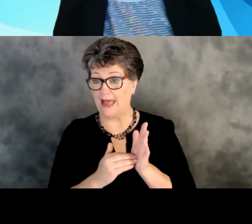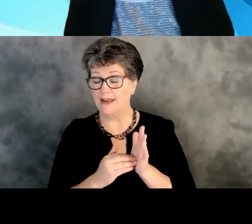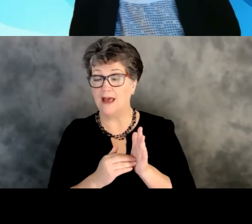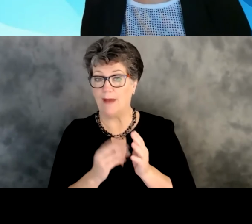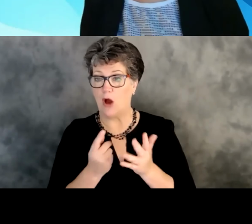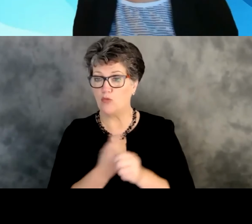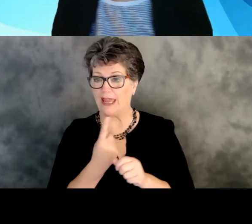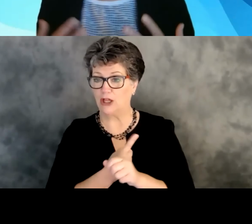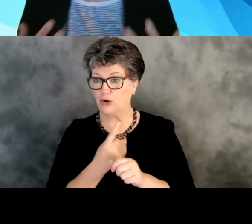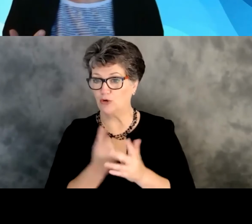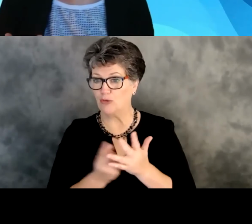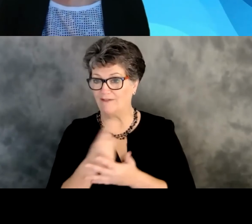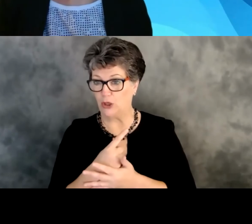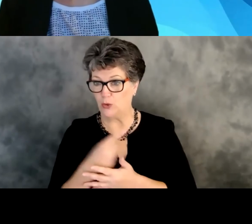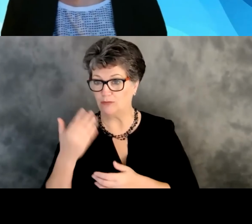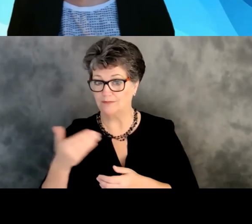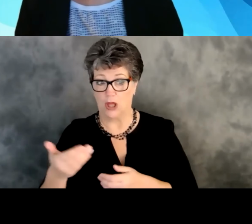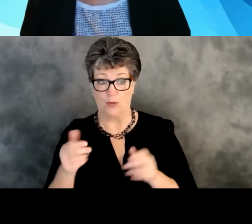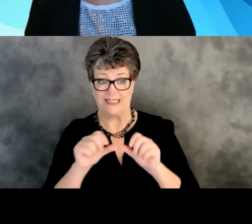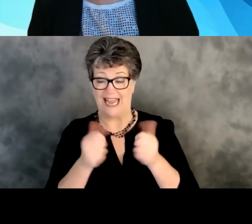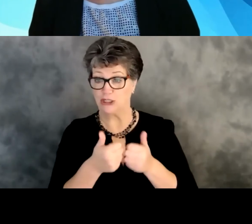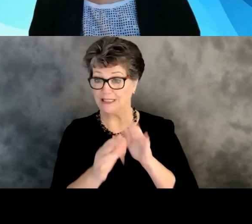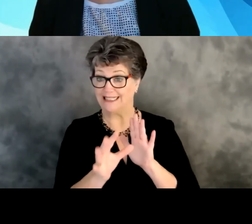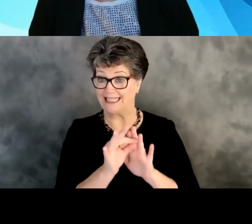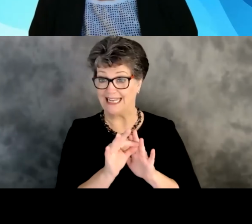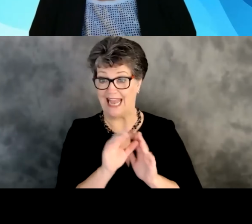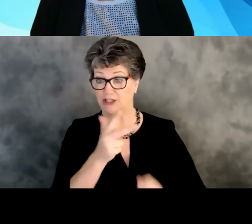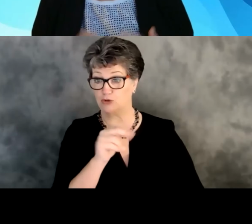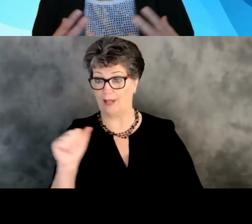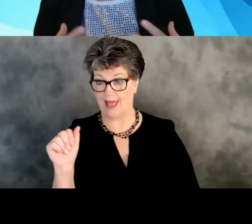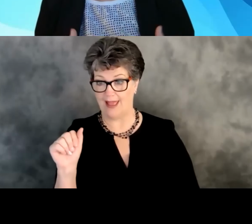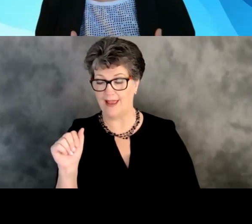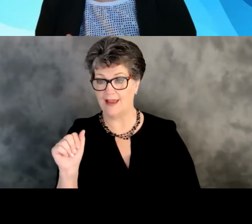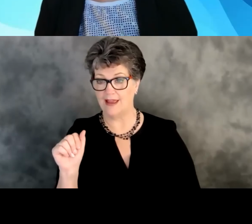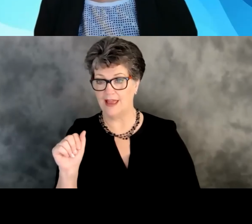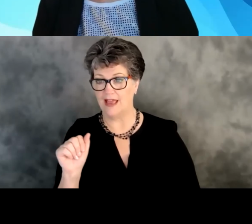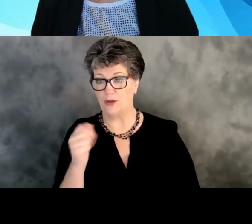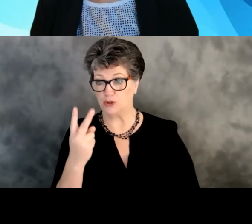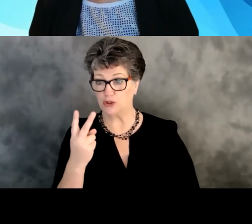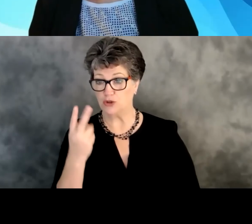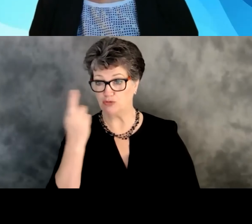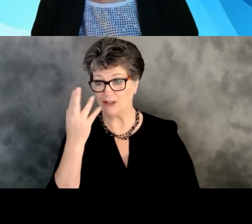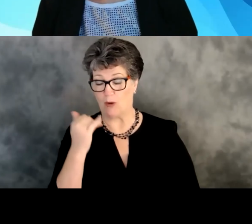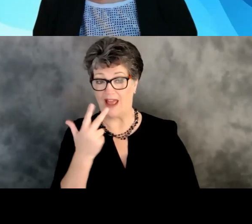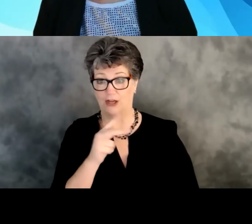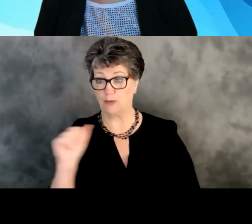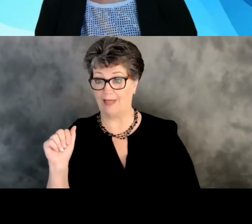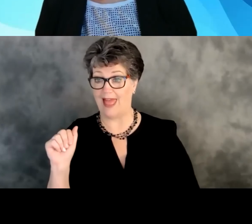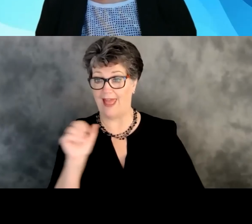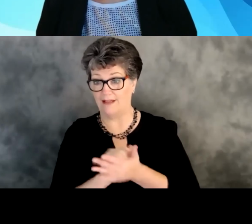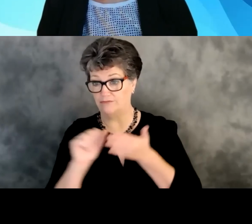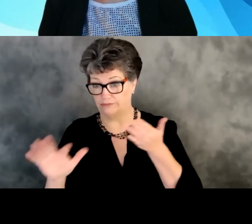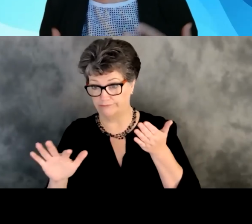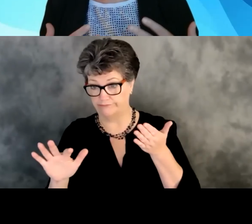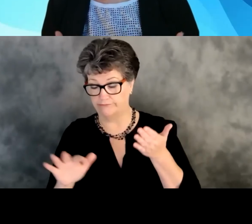review. Currently, once an agency is designated as the AAA, there's only two reasons that AAA designation